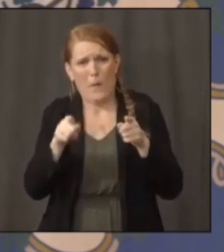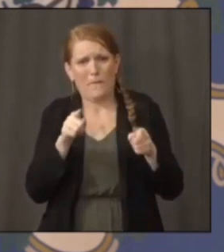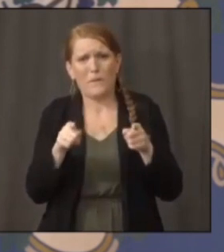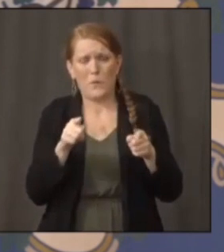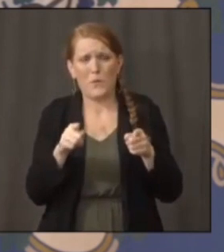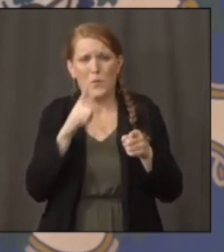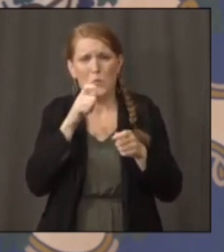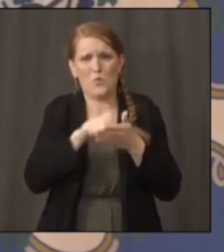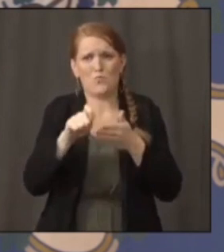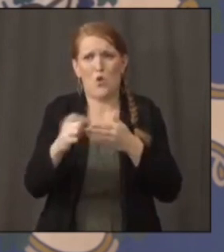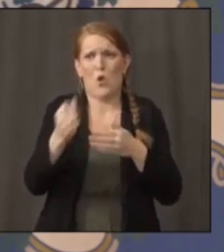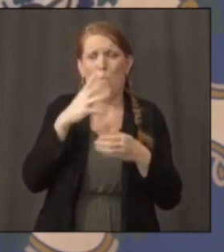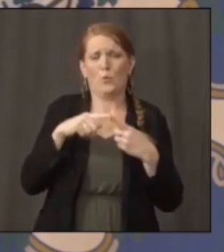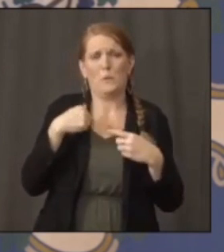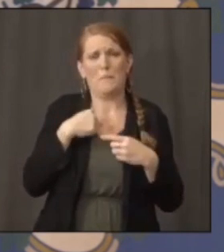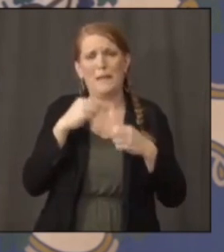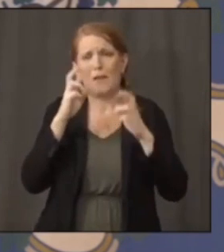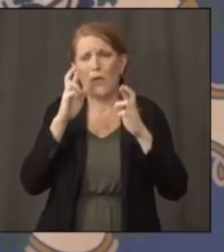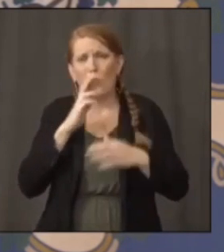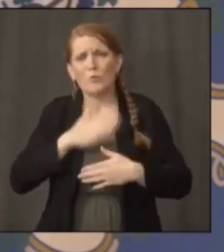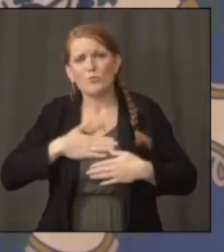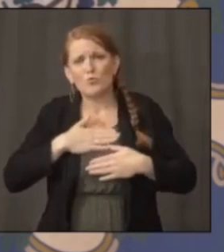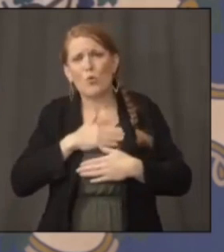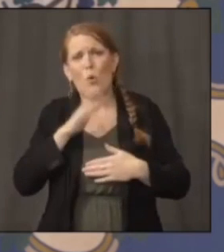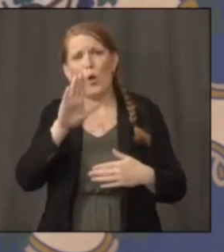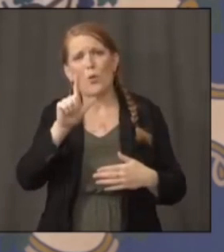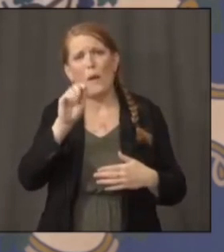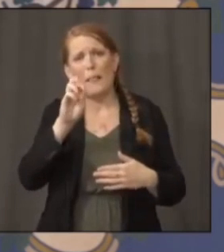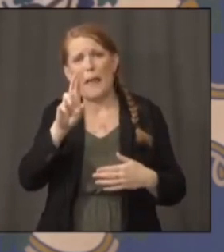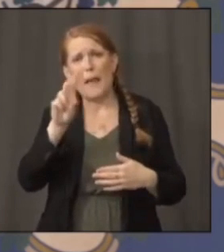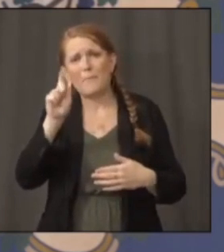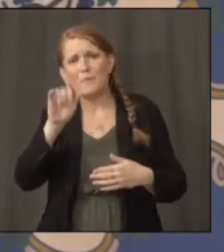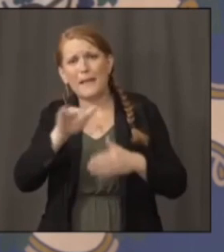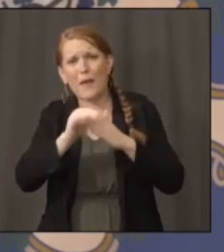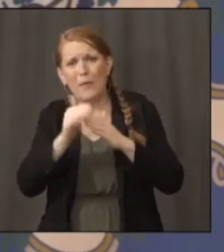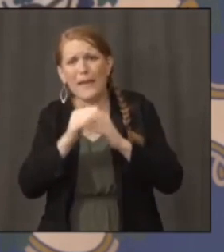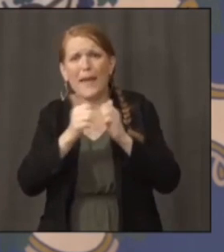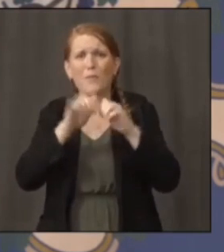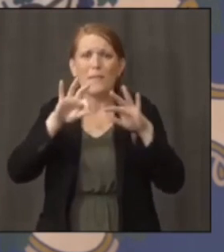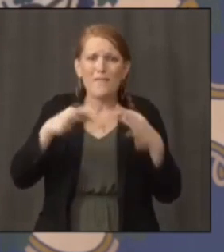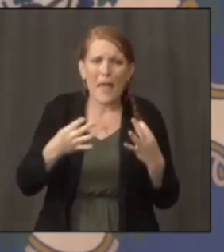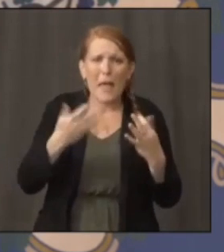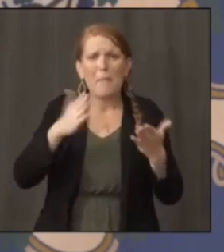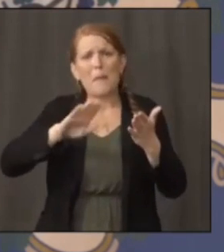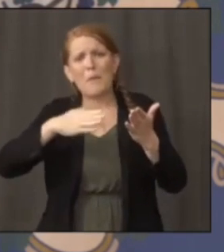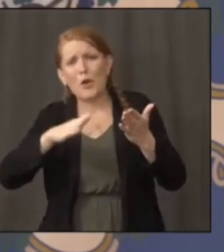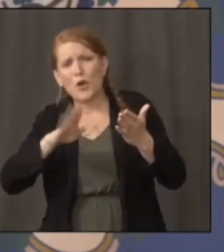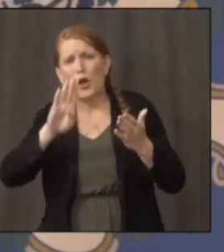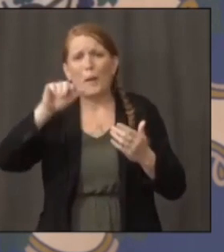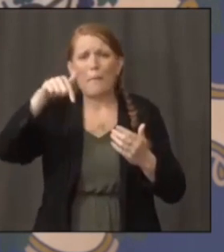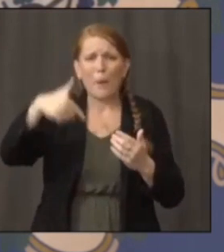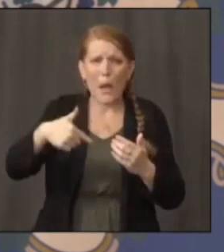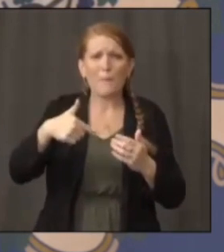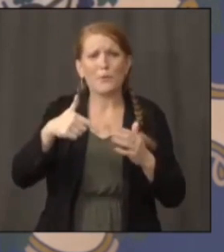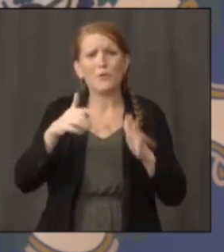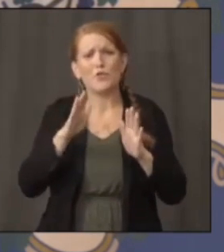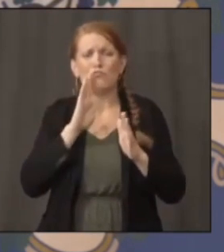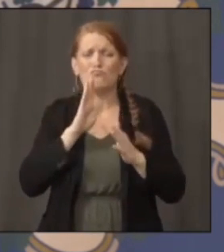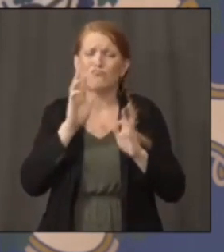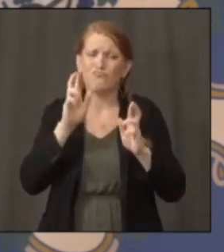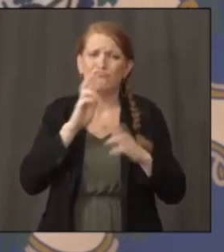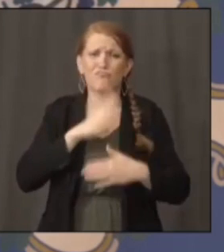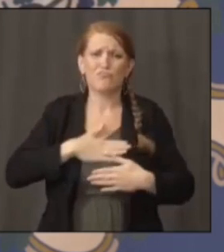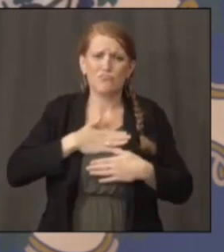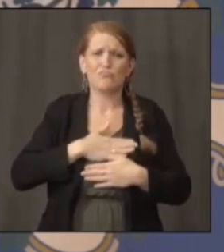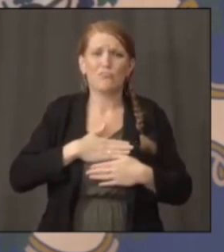great Labor Day weekend with your family, a nice barbecue, and also remember Labor Day is about a lot of folks we now call